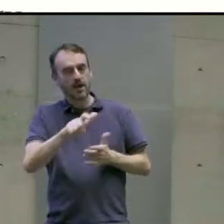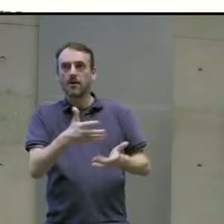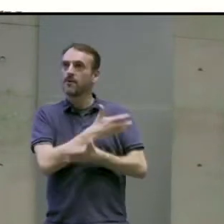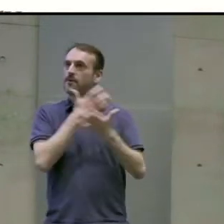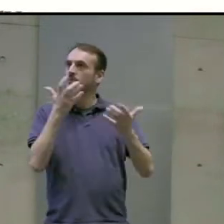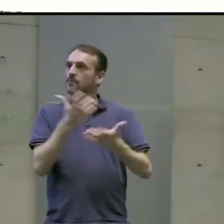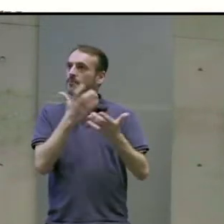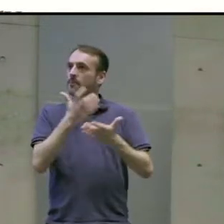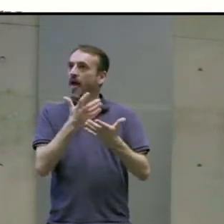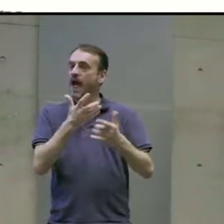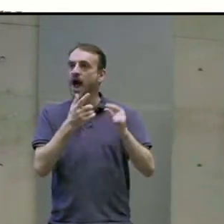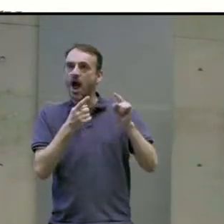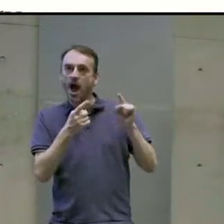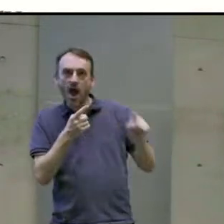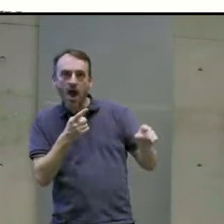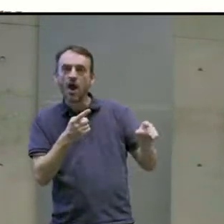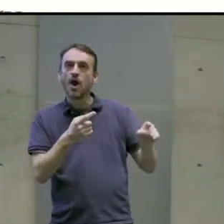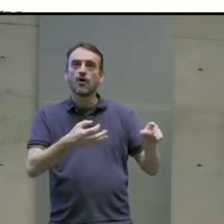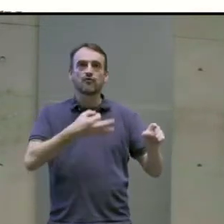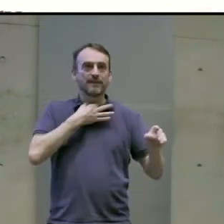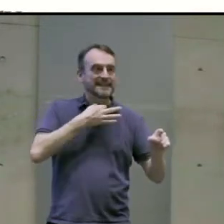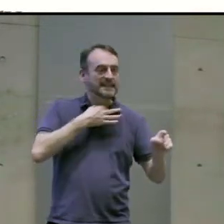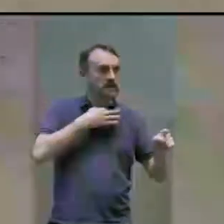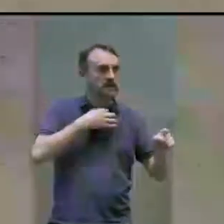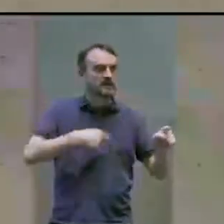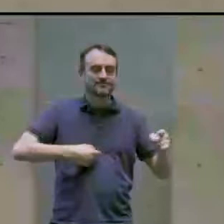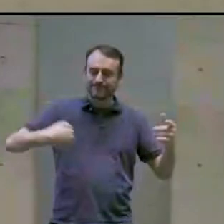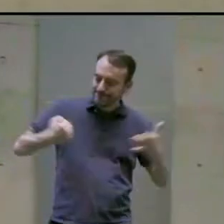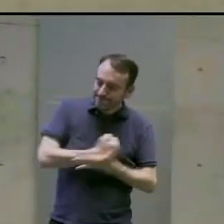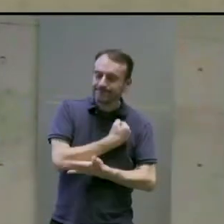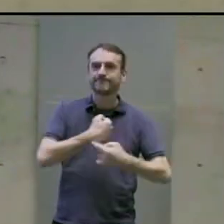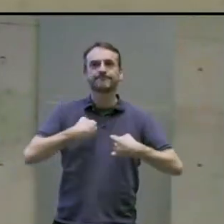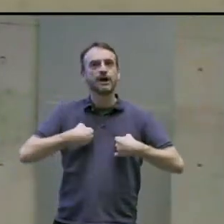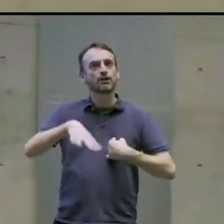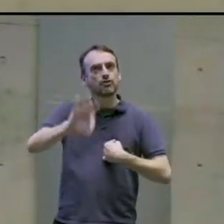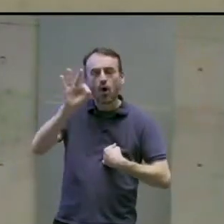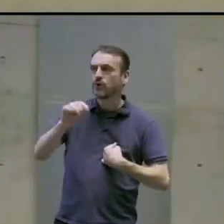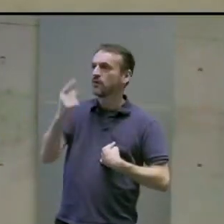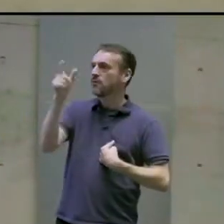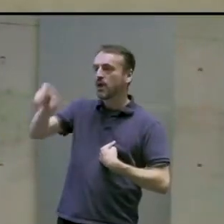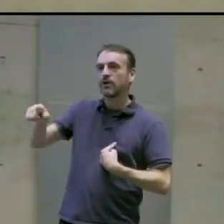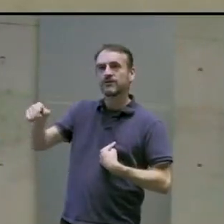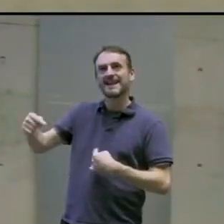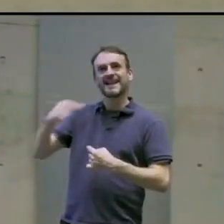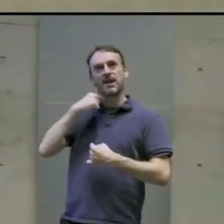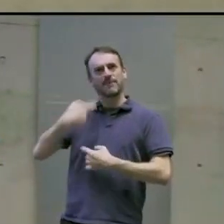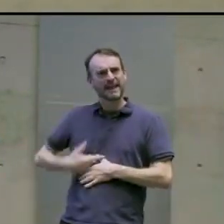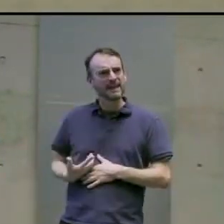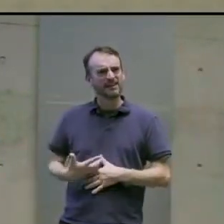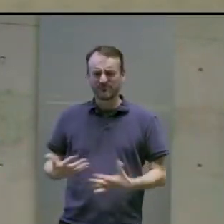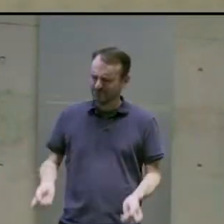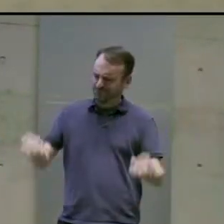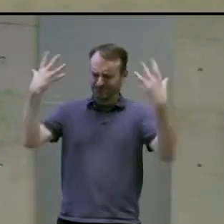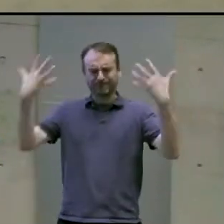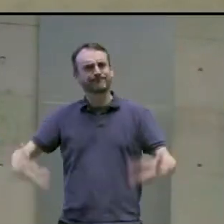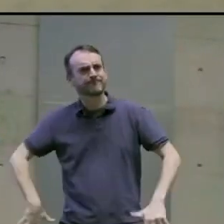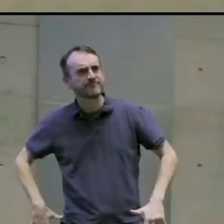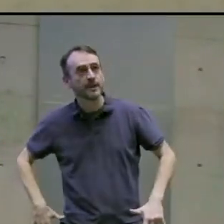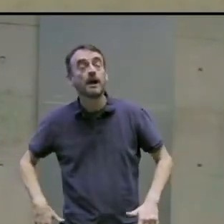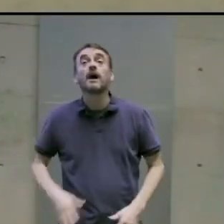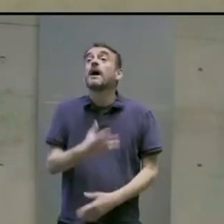really unfair. You know, I chose the pair, you killed me. How dare you? I'm not playing this game again. Some information is